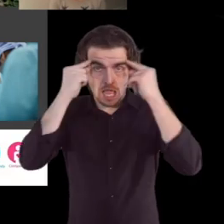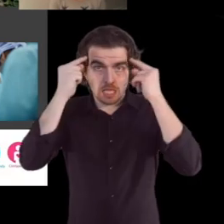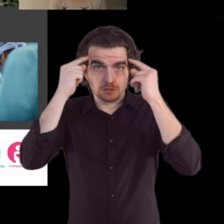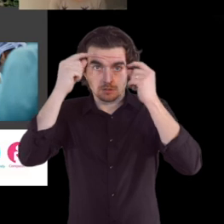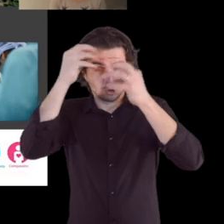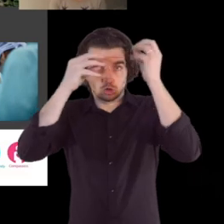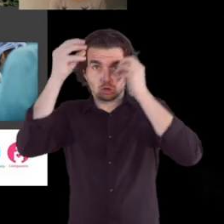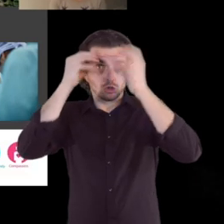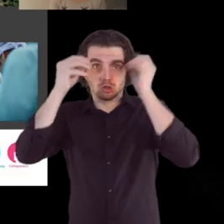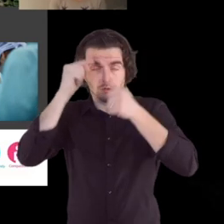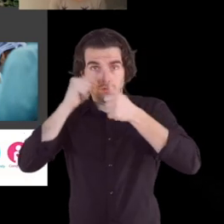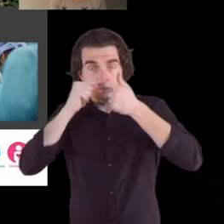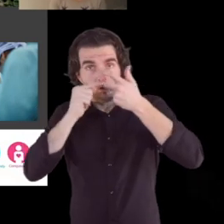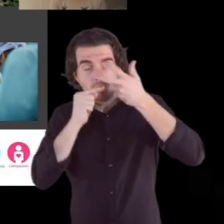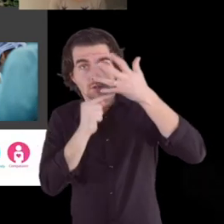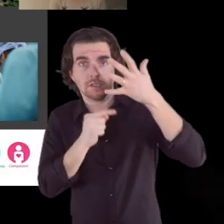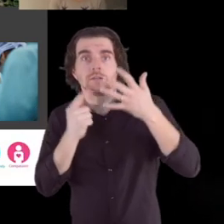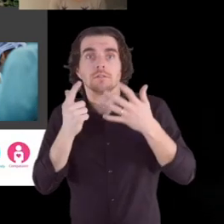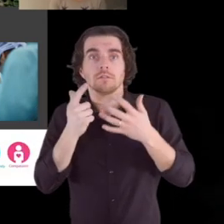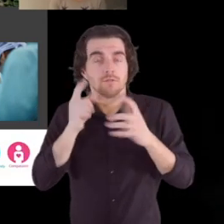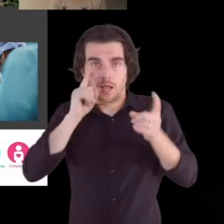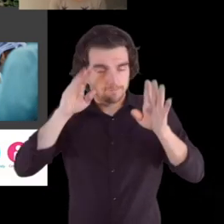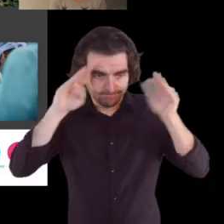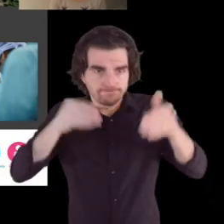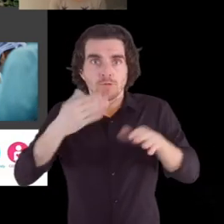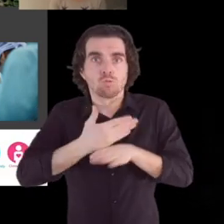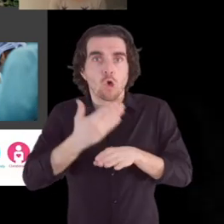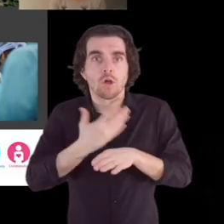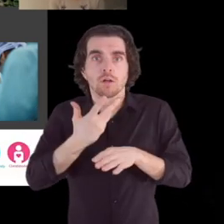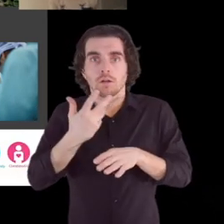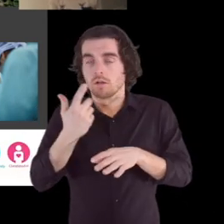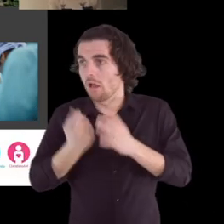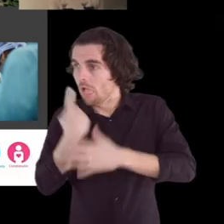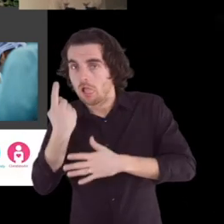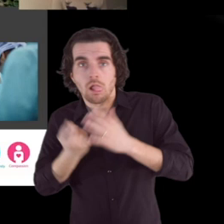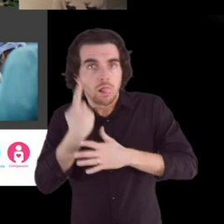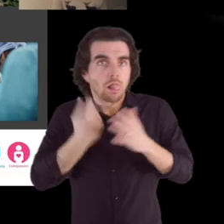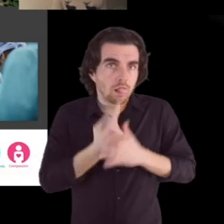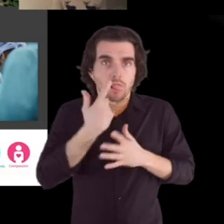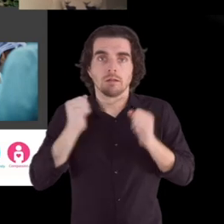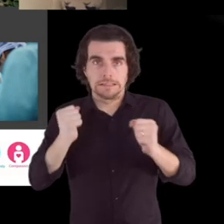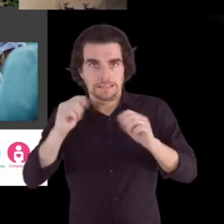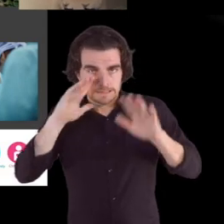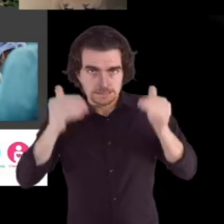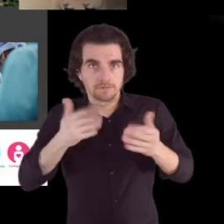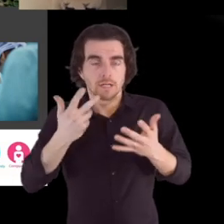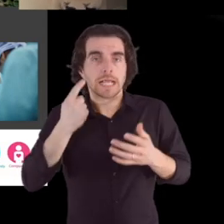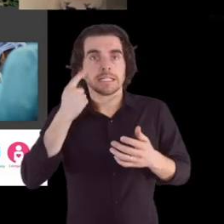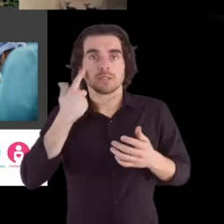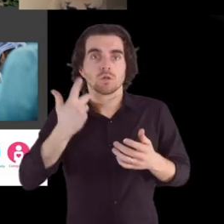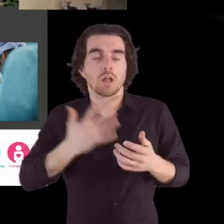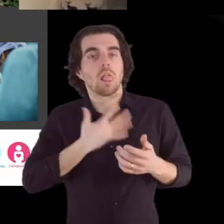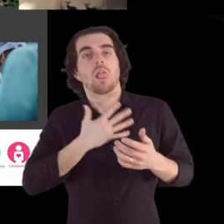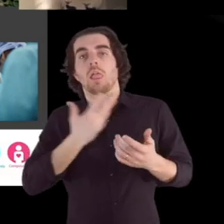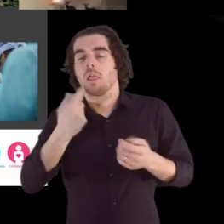their head is full or their cup is full with so many other things that they're unable to concentrate on the task at hand, and feeling easily